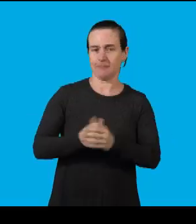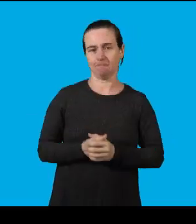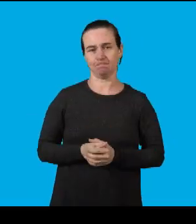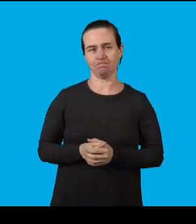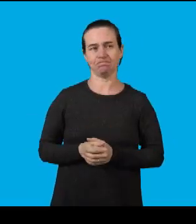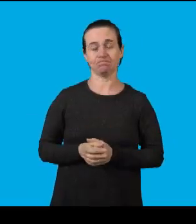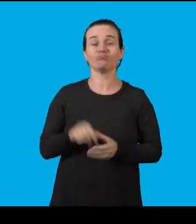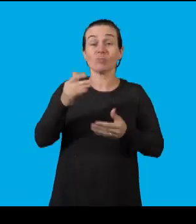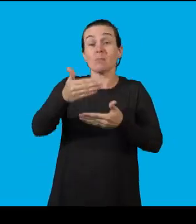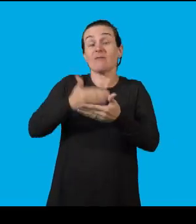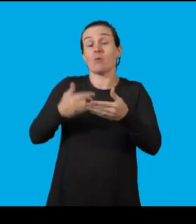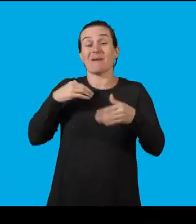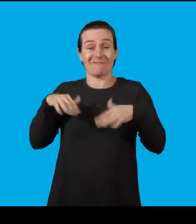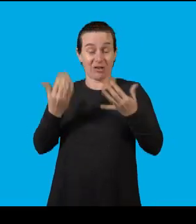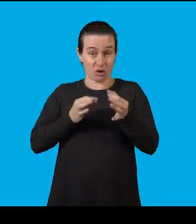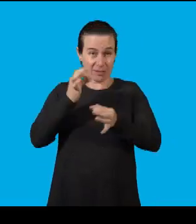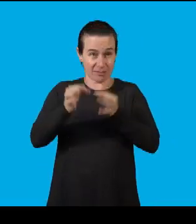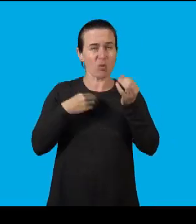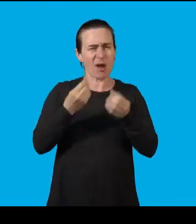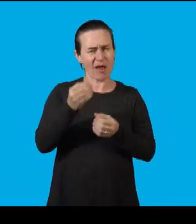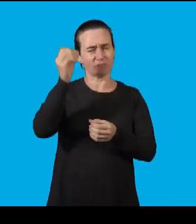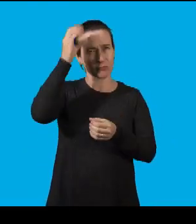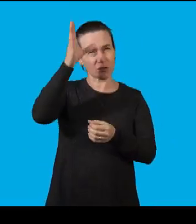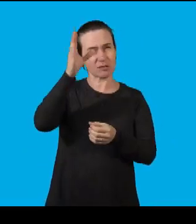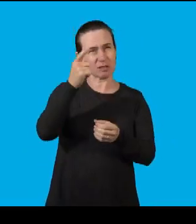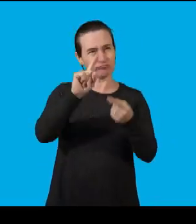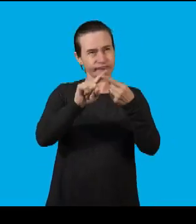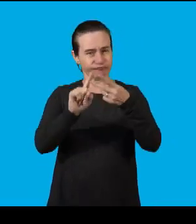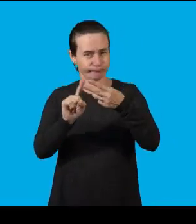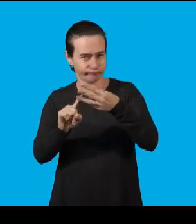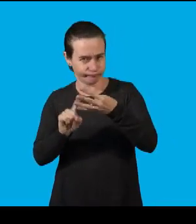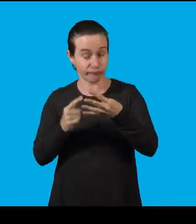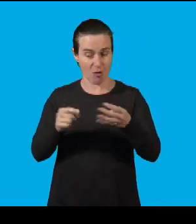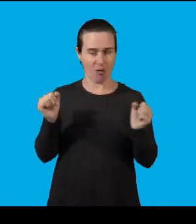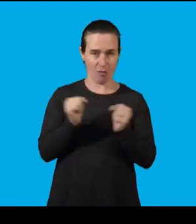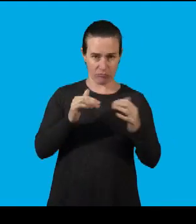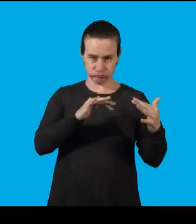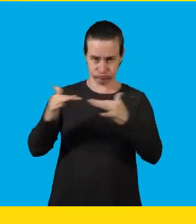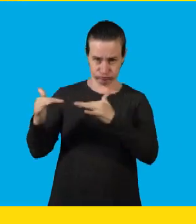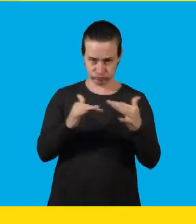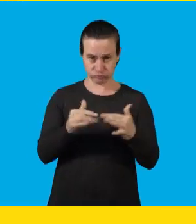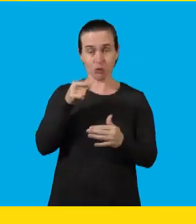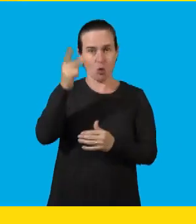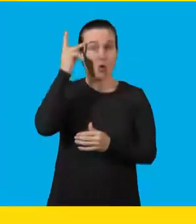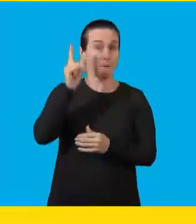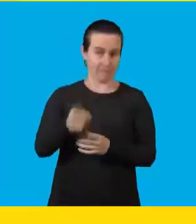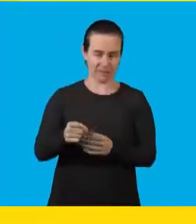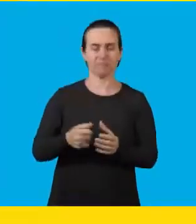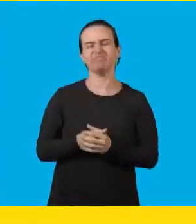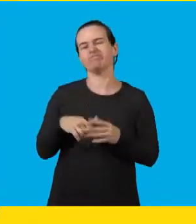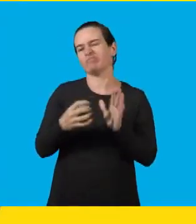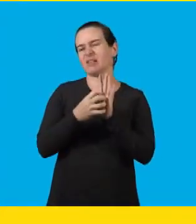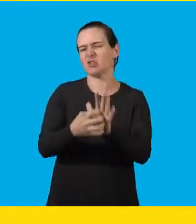So remember, before the break, I told you the specific concepts that are related to the Cold War that you have to